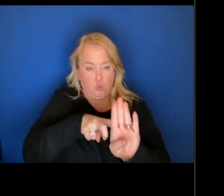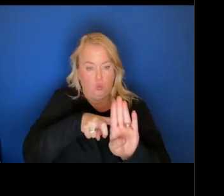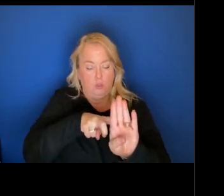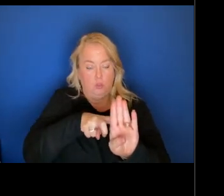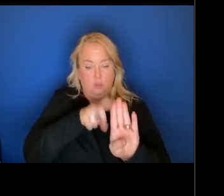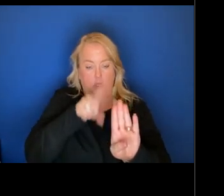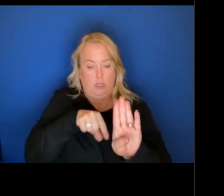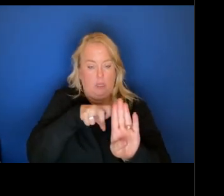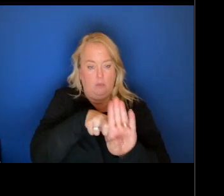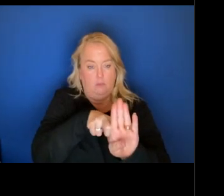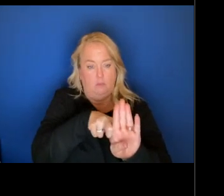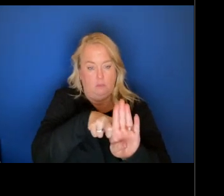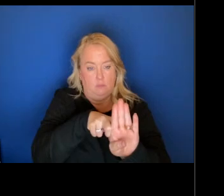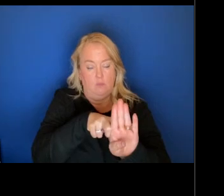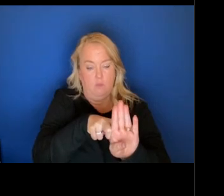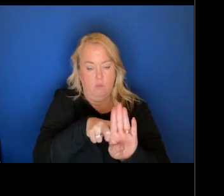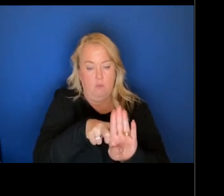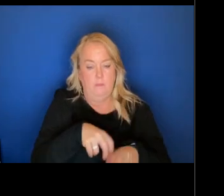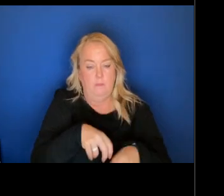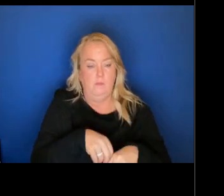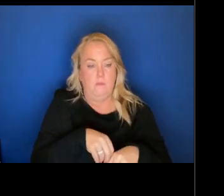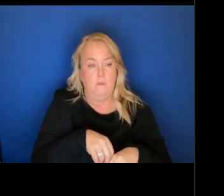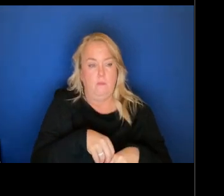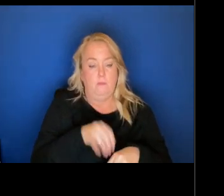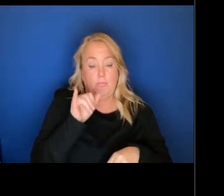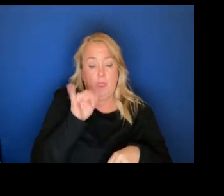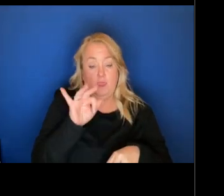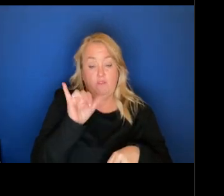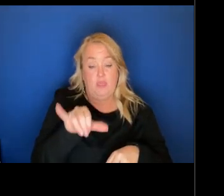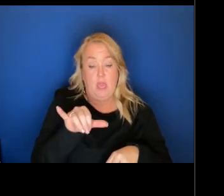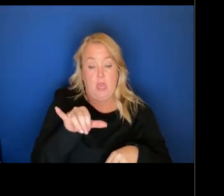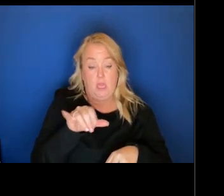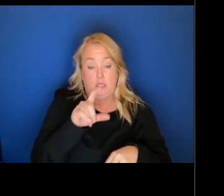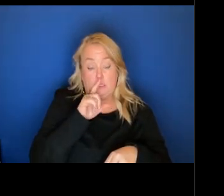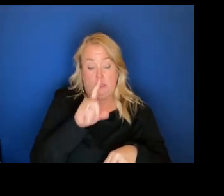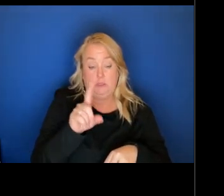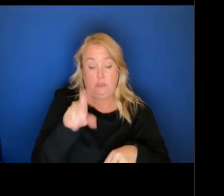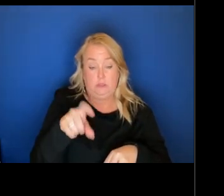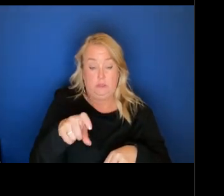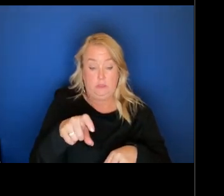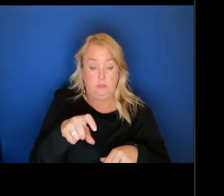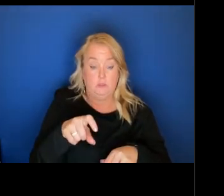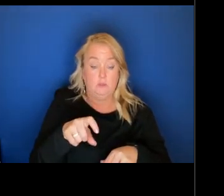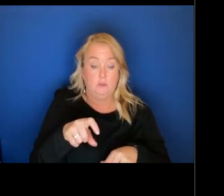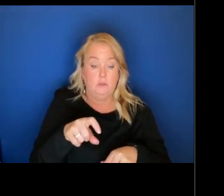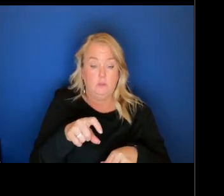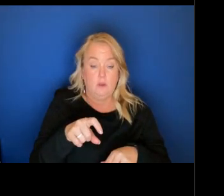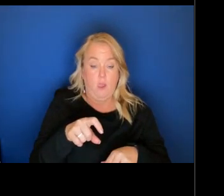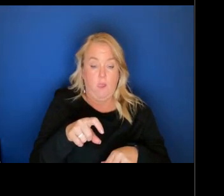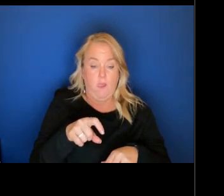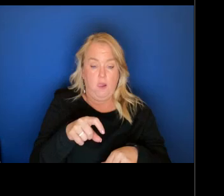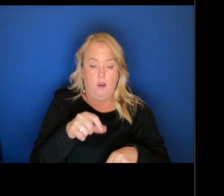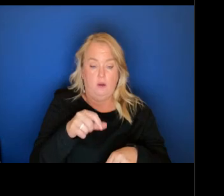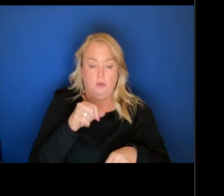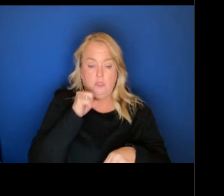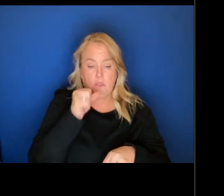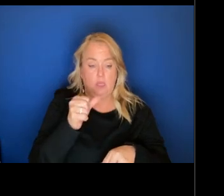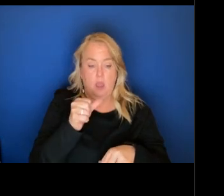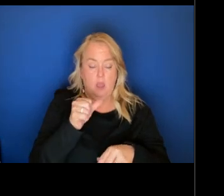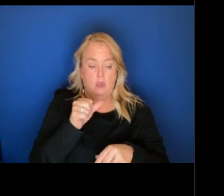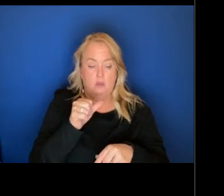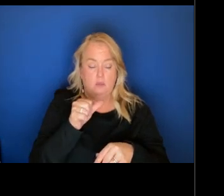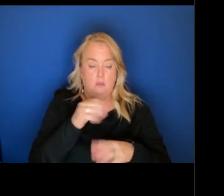plumbing from view. If such a panel is installed, it should not inhibit access by